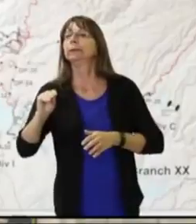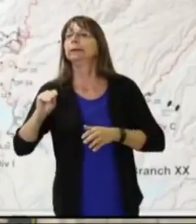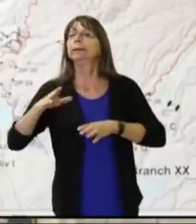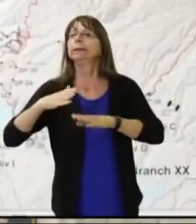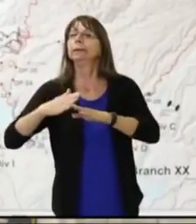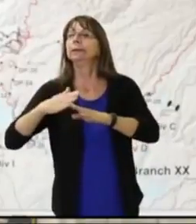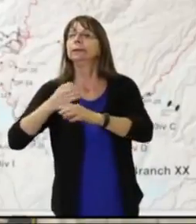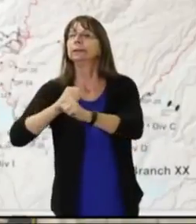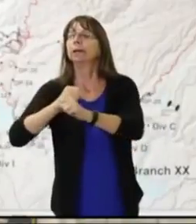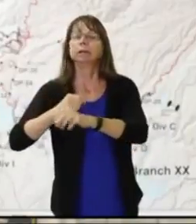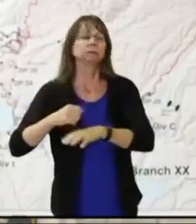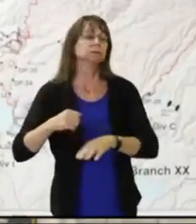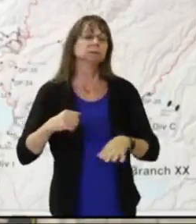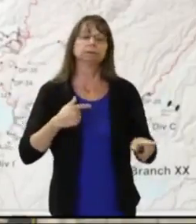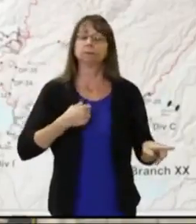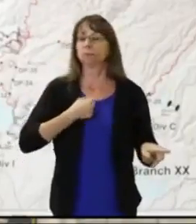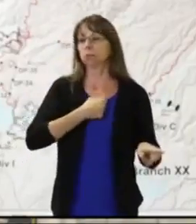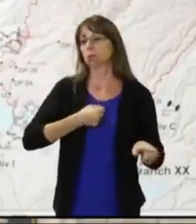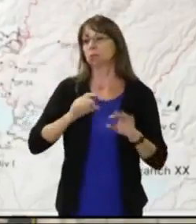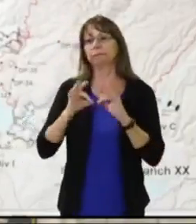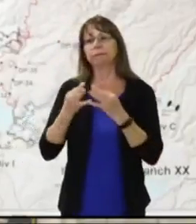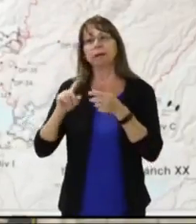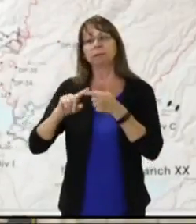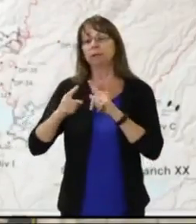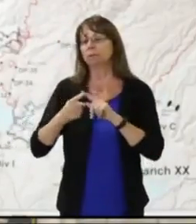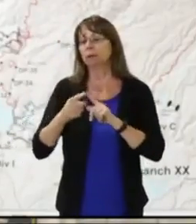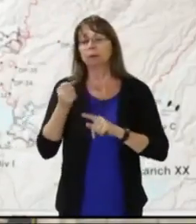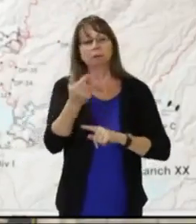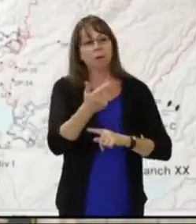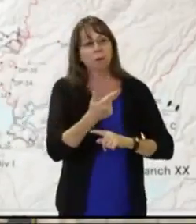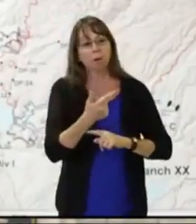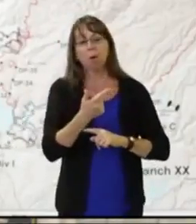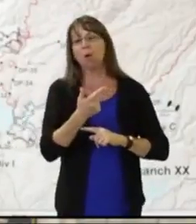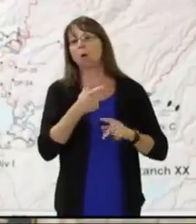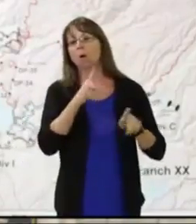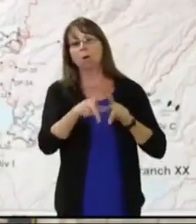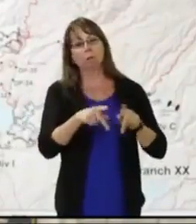and friends of all those who've been identified during this evening's briefing.